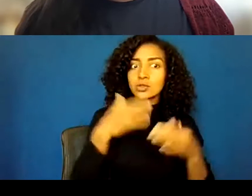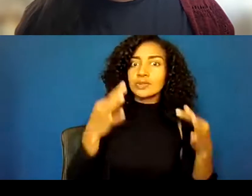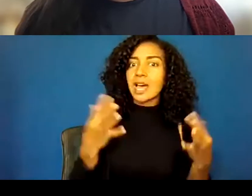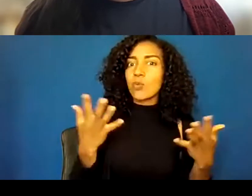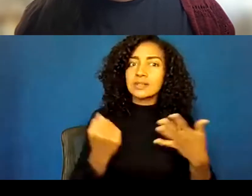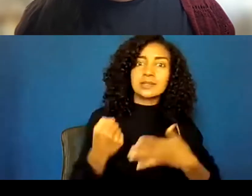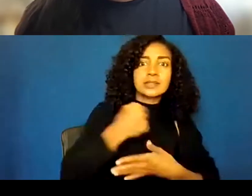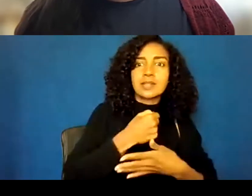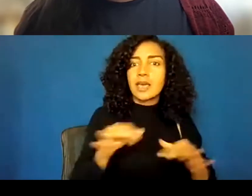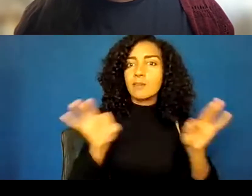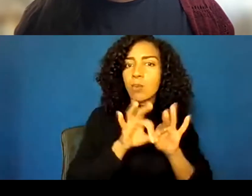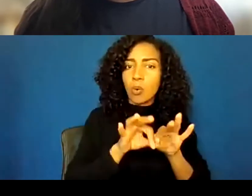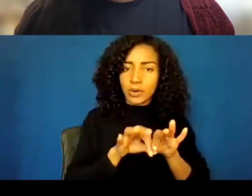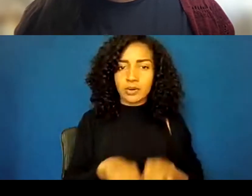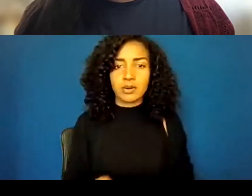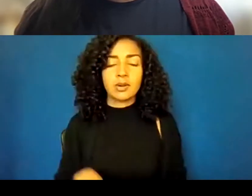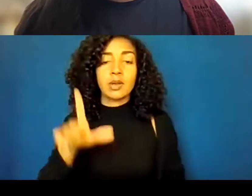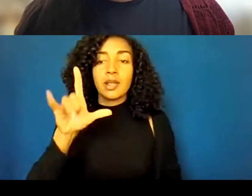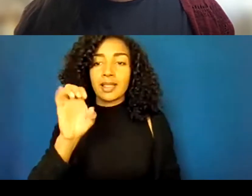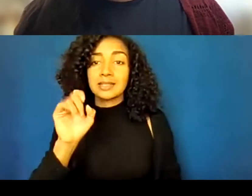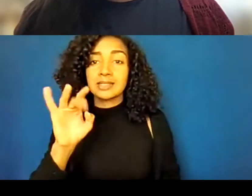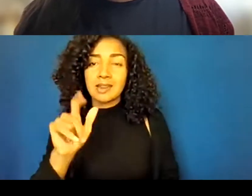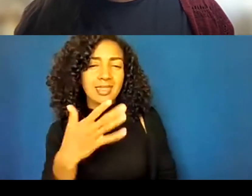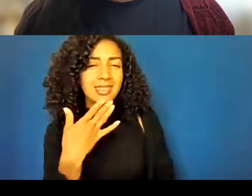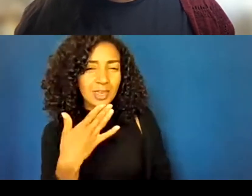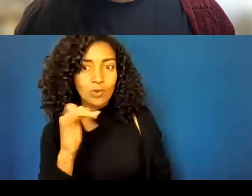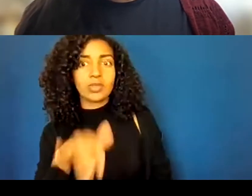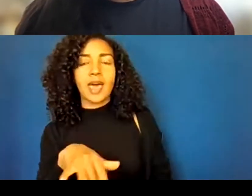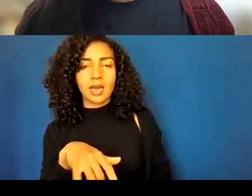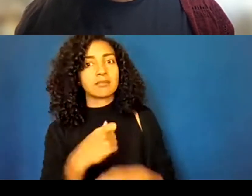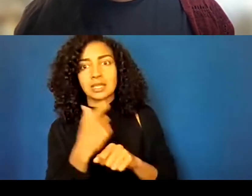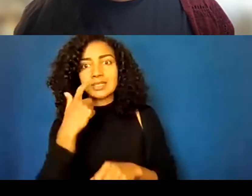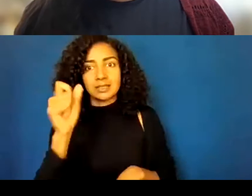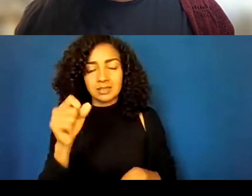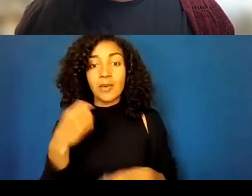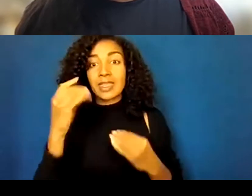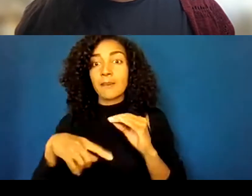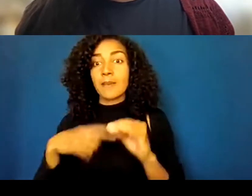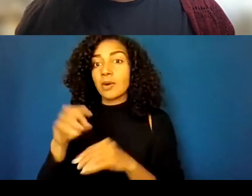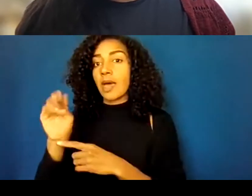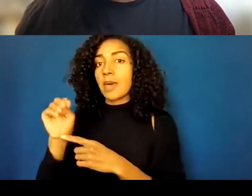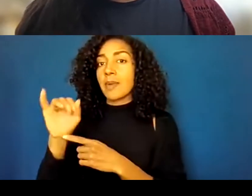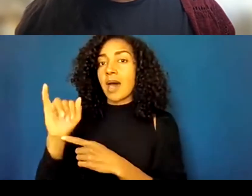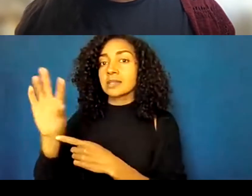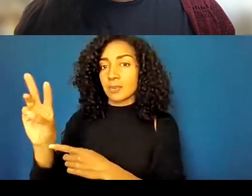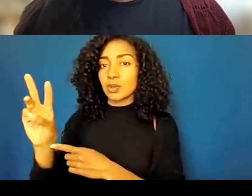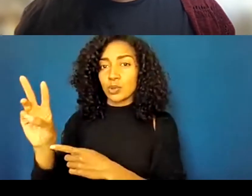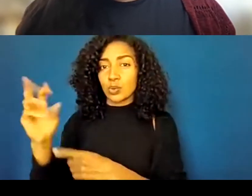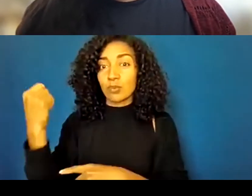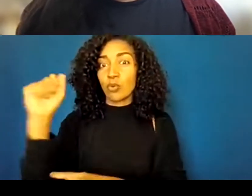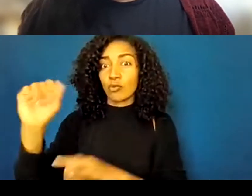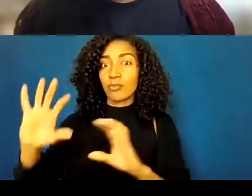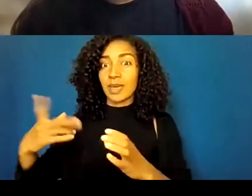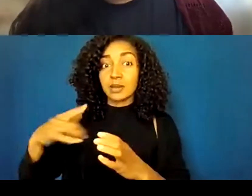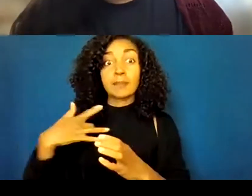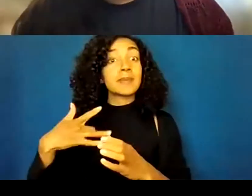Yeah, thank you. That makes a lot of sense. I got me thinking about the MIWSAC movement, how oftentimes when